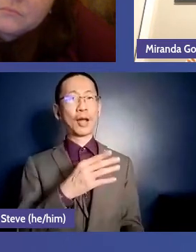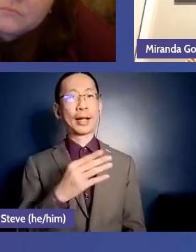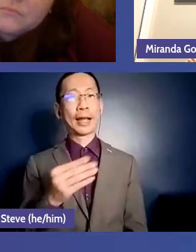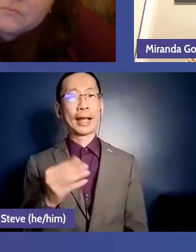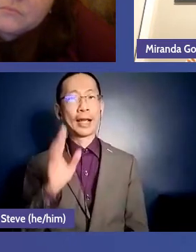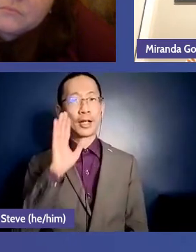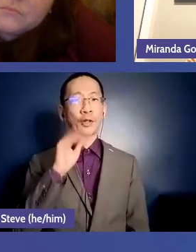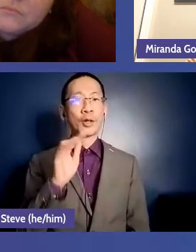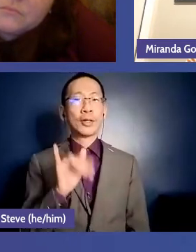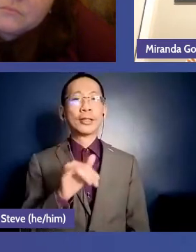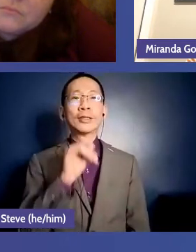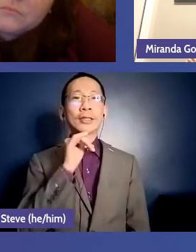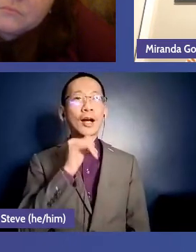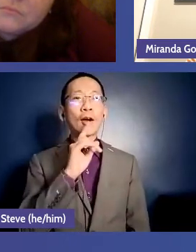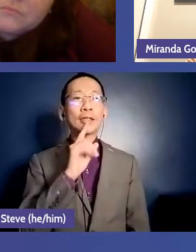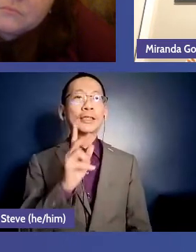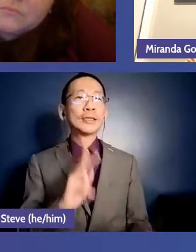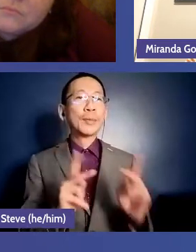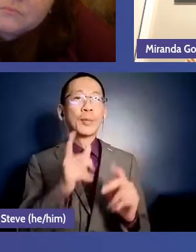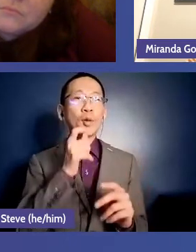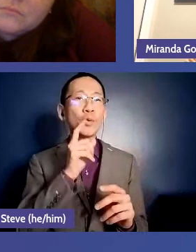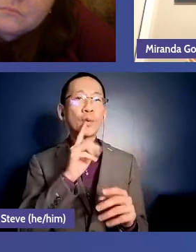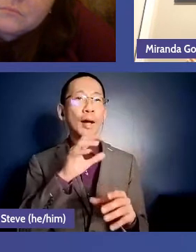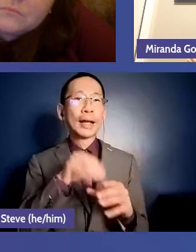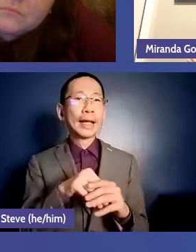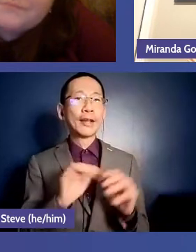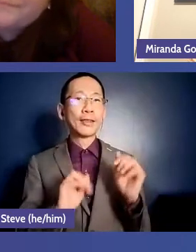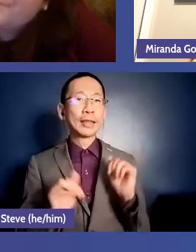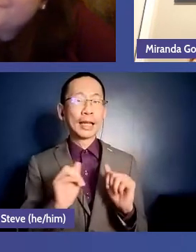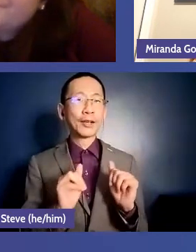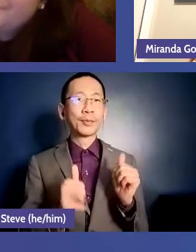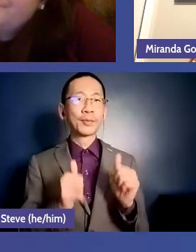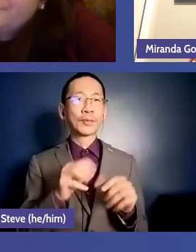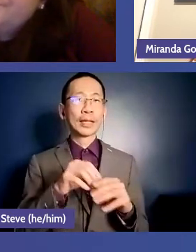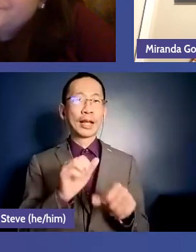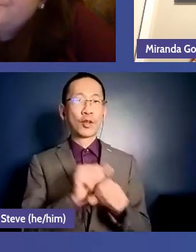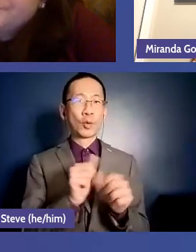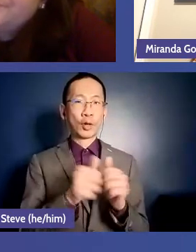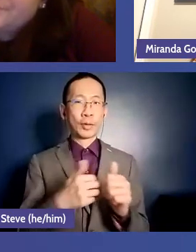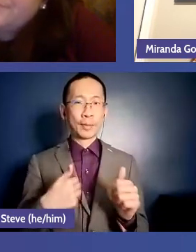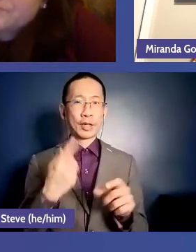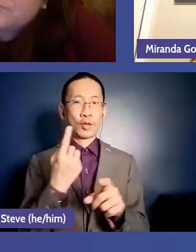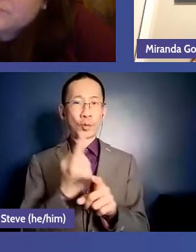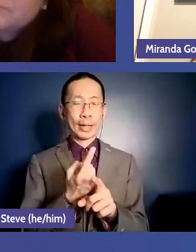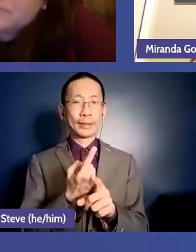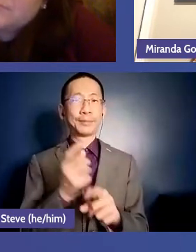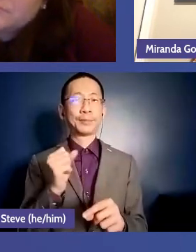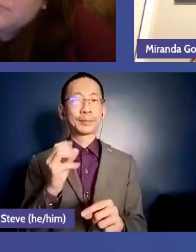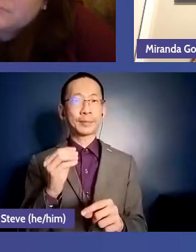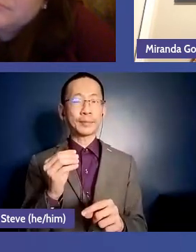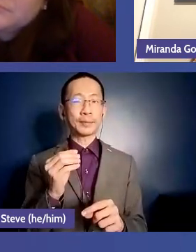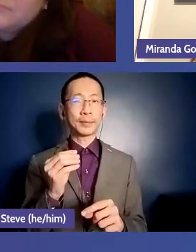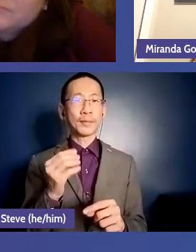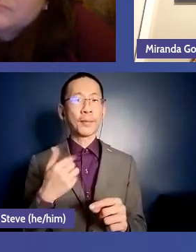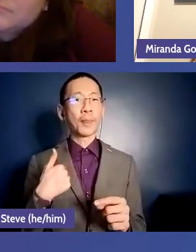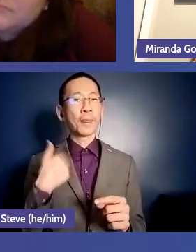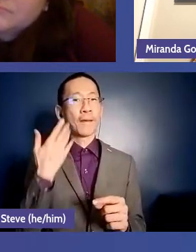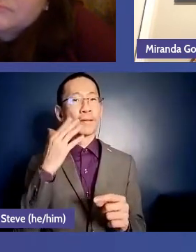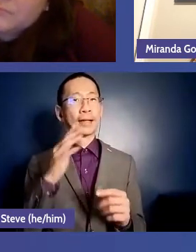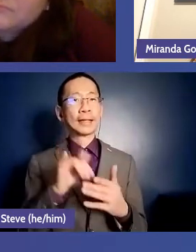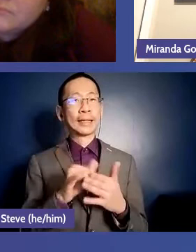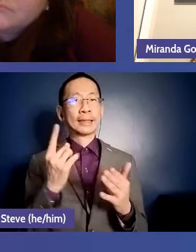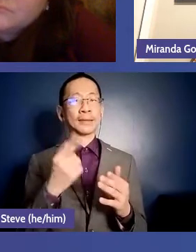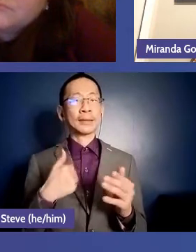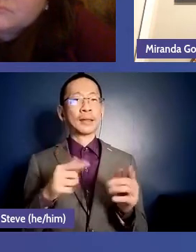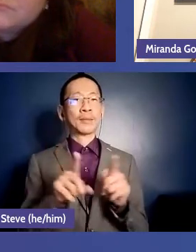know, those aren't necessarily just people that are in theater, in the work with me, right? And so, I don't know. And it's something that I'm